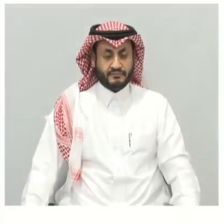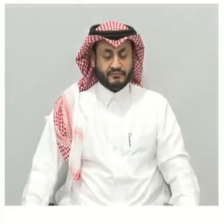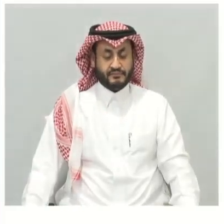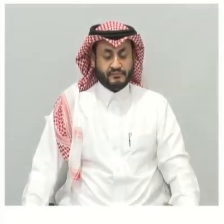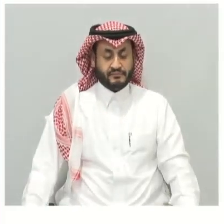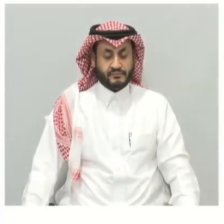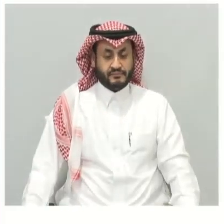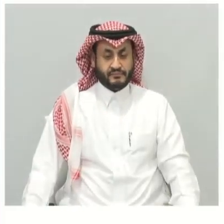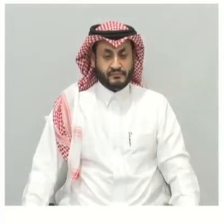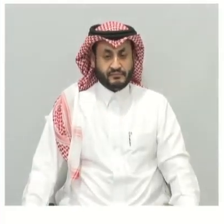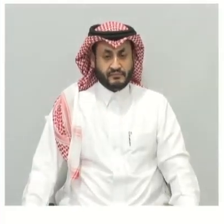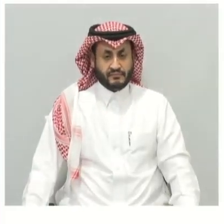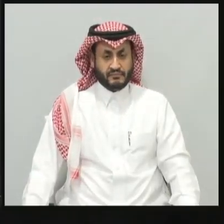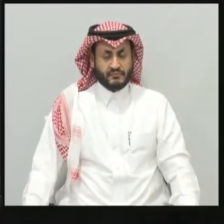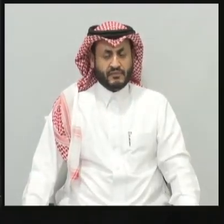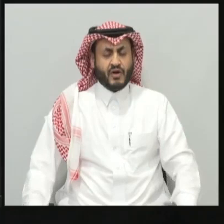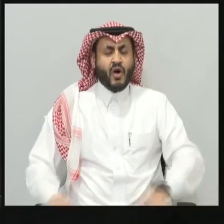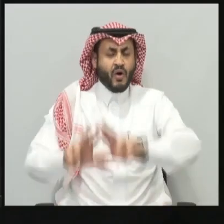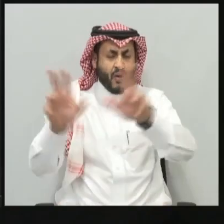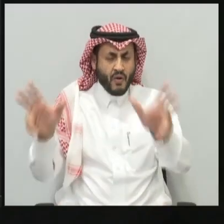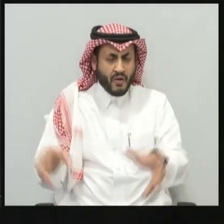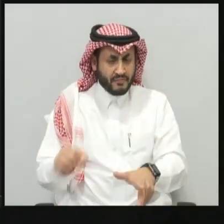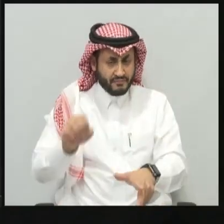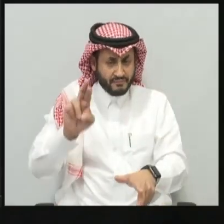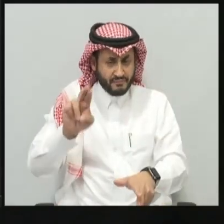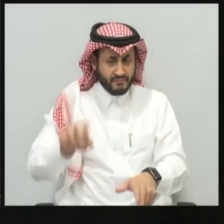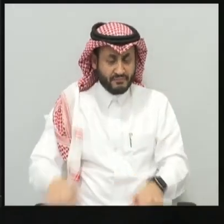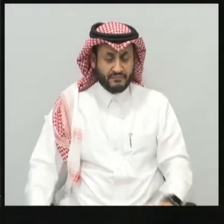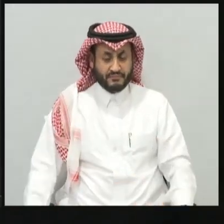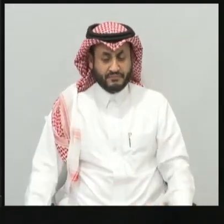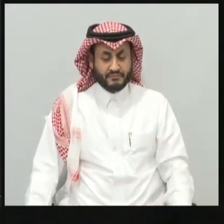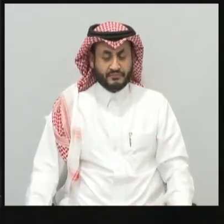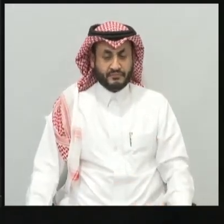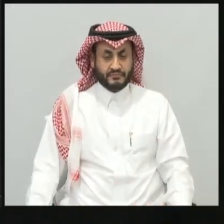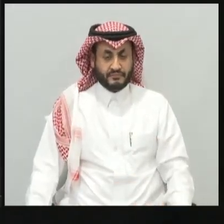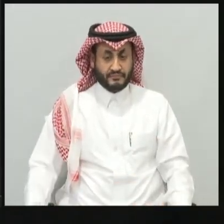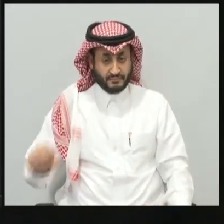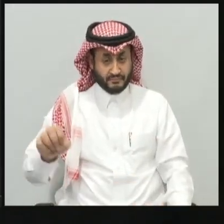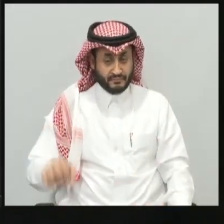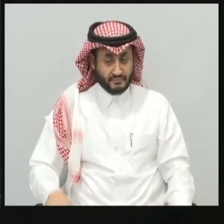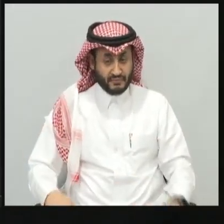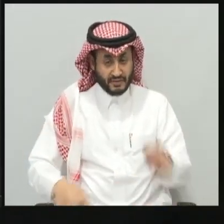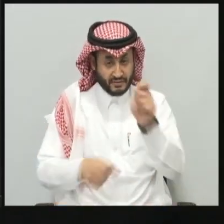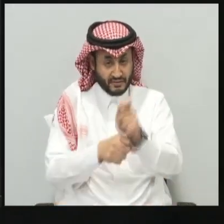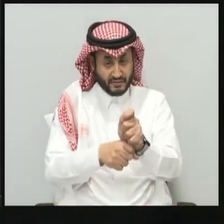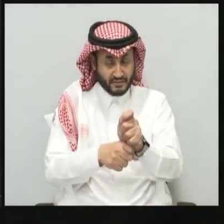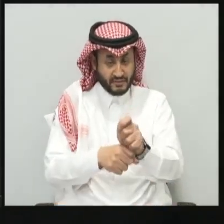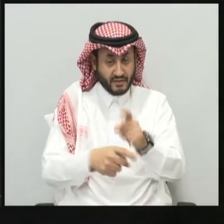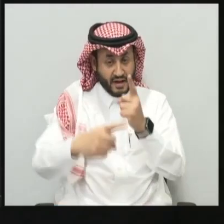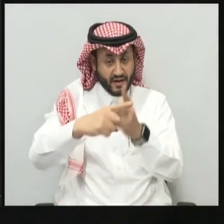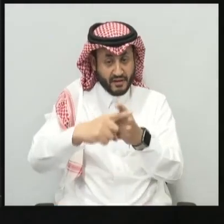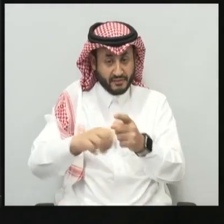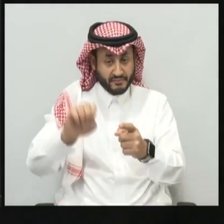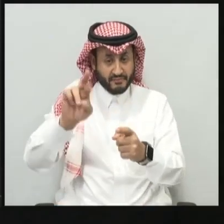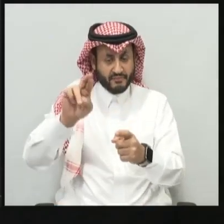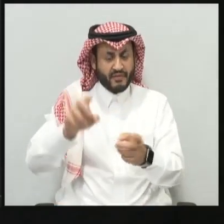So not all the jobs, but most of the job is consist of a verb plus ER. And we can think